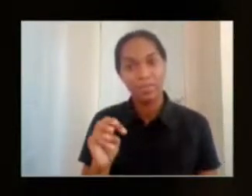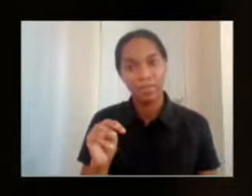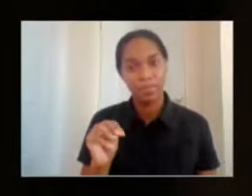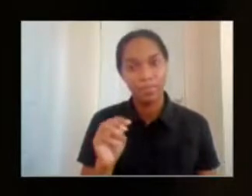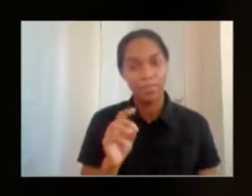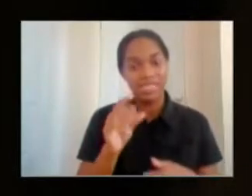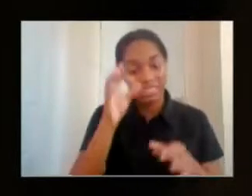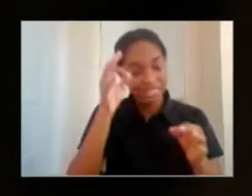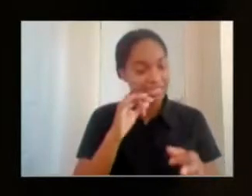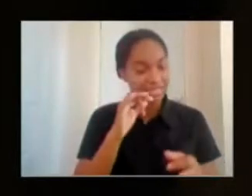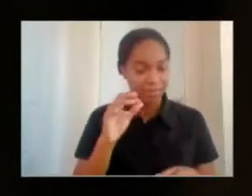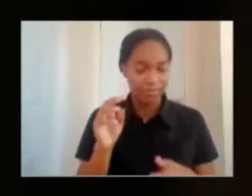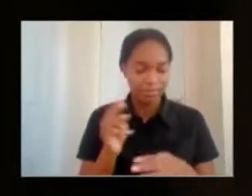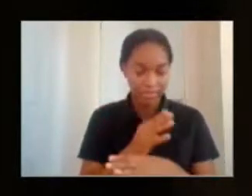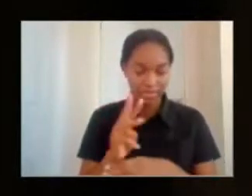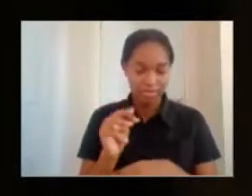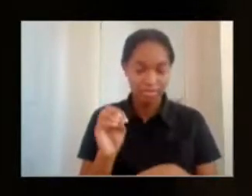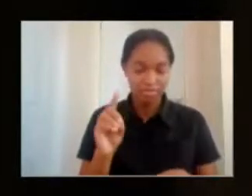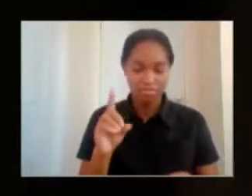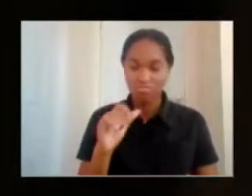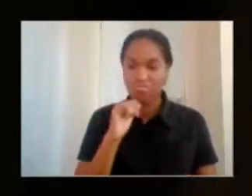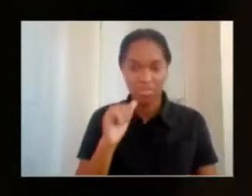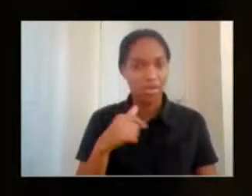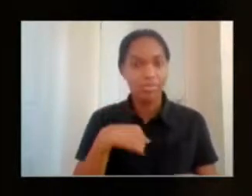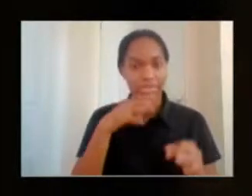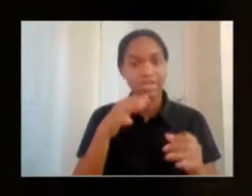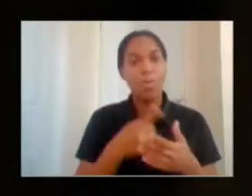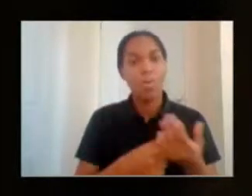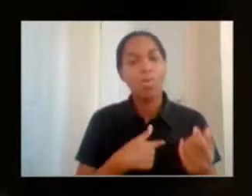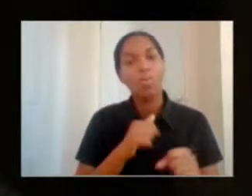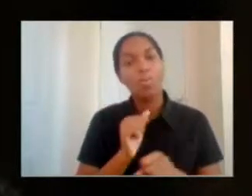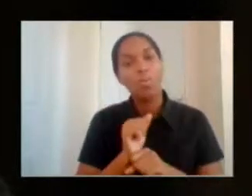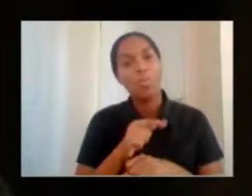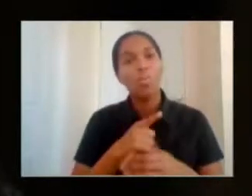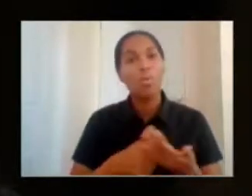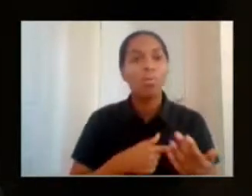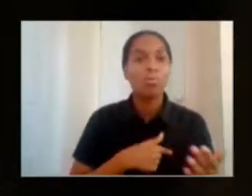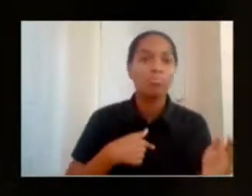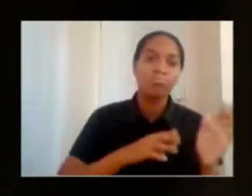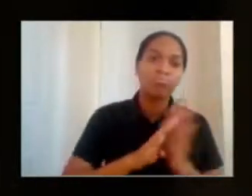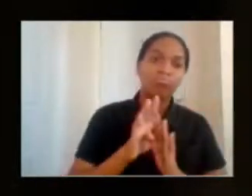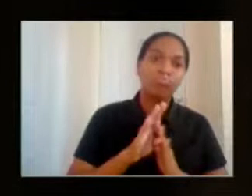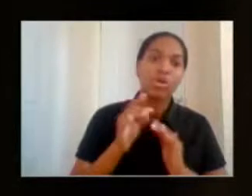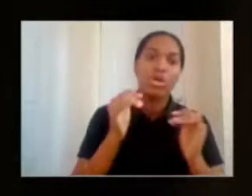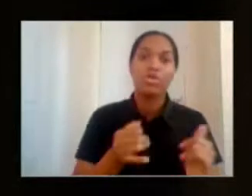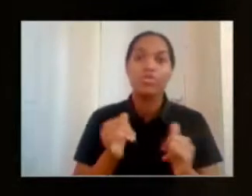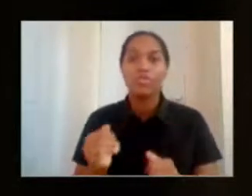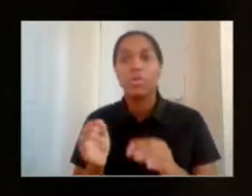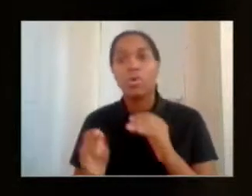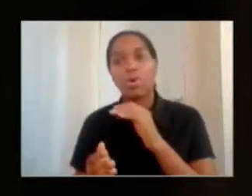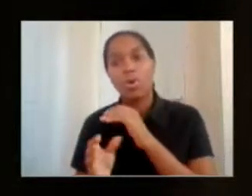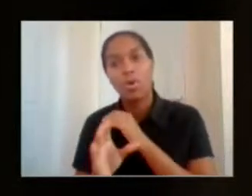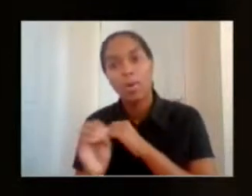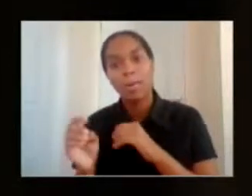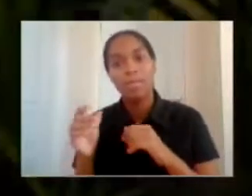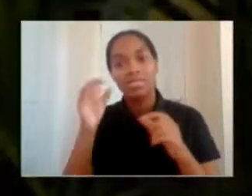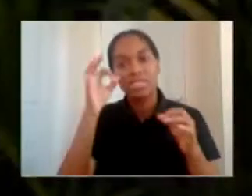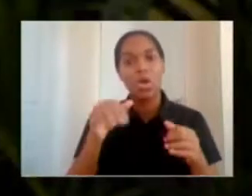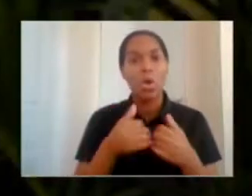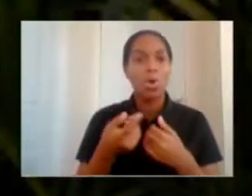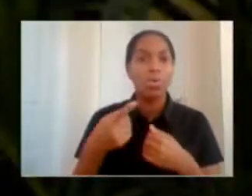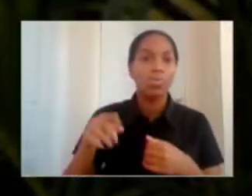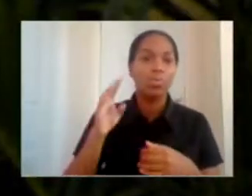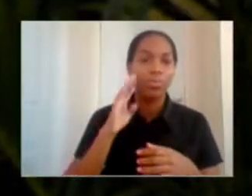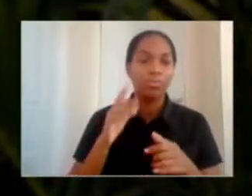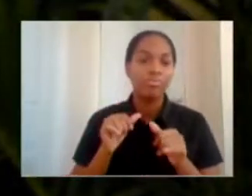decide ones that we're going to work on and develop, but the individual companies decide actually how they will drive their